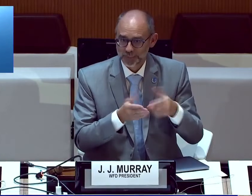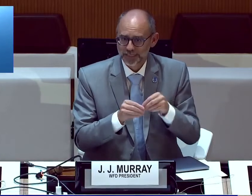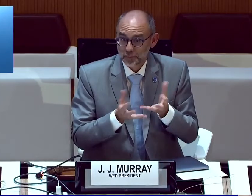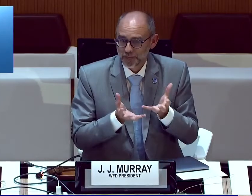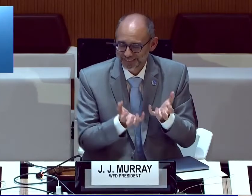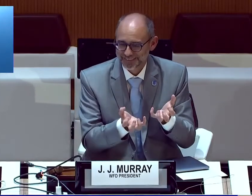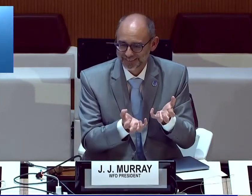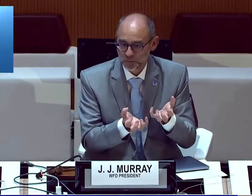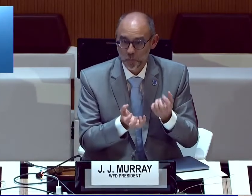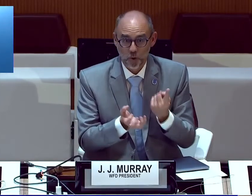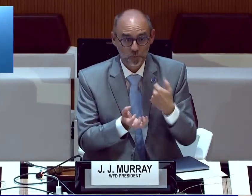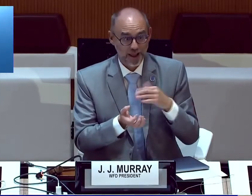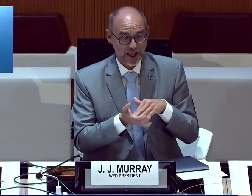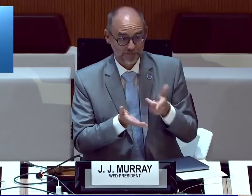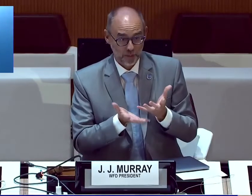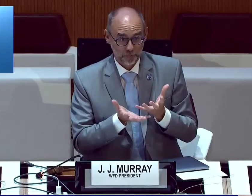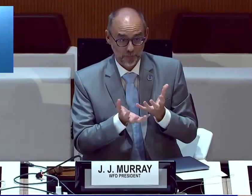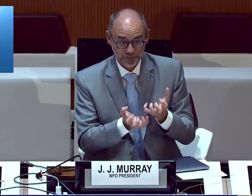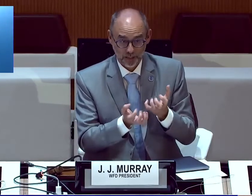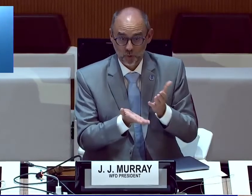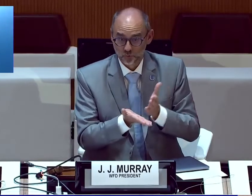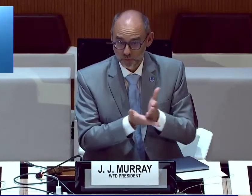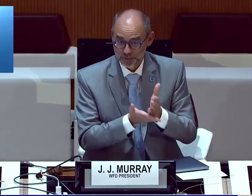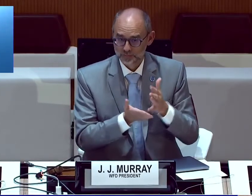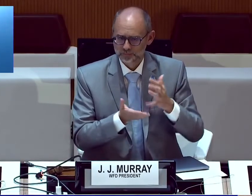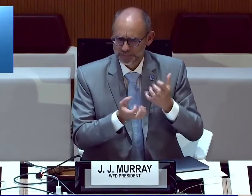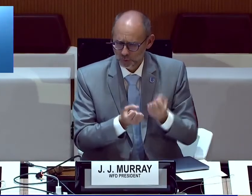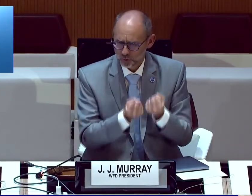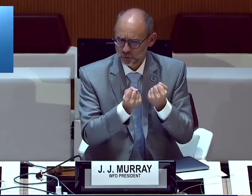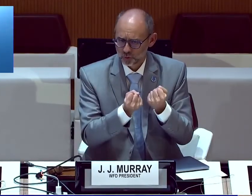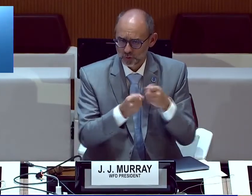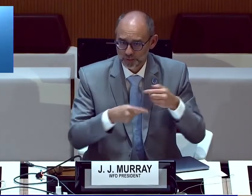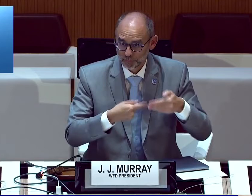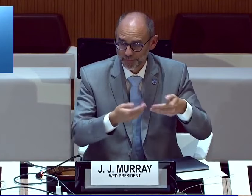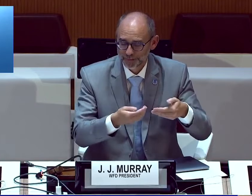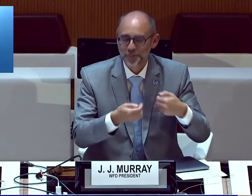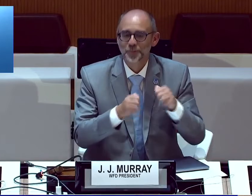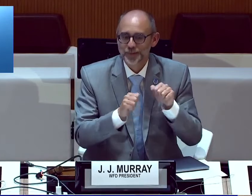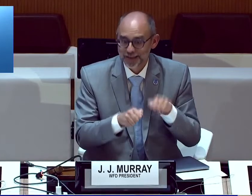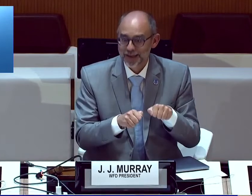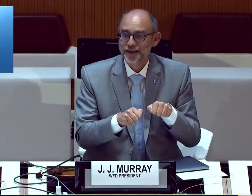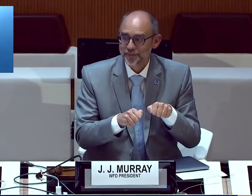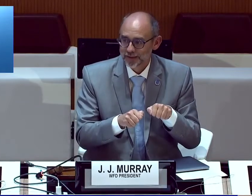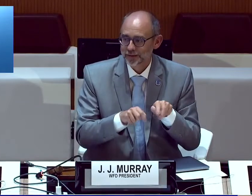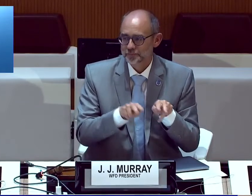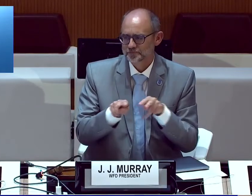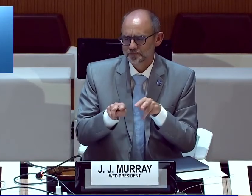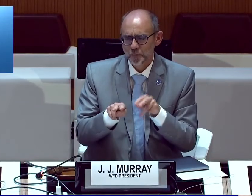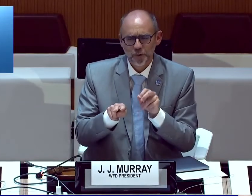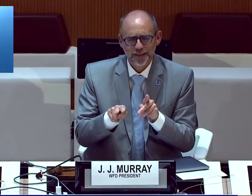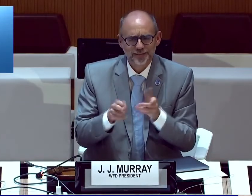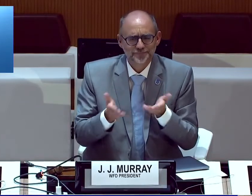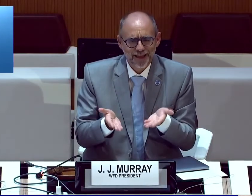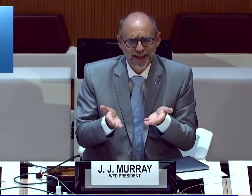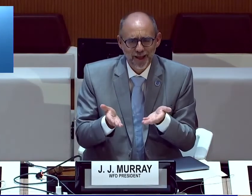this need for deaf people to have sign language. But the practical implications of this are something we need to